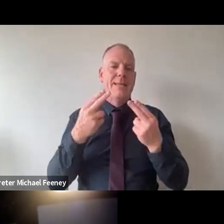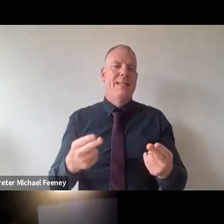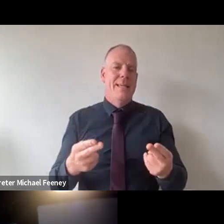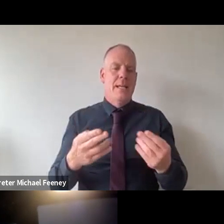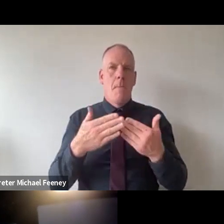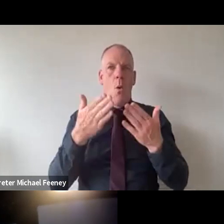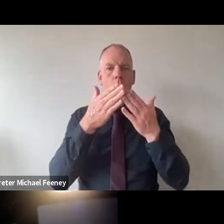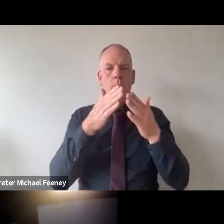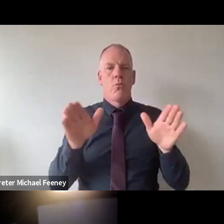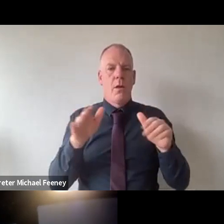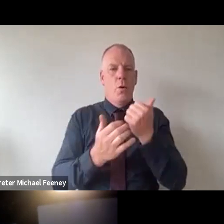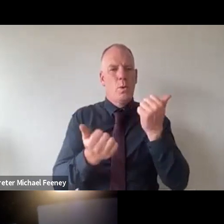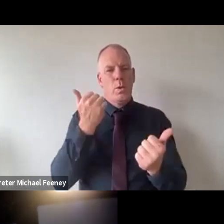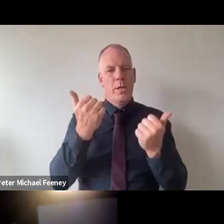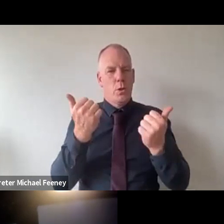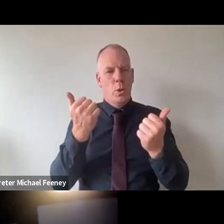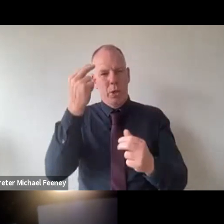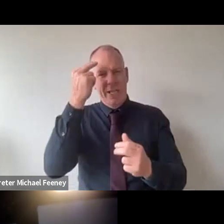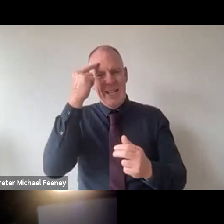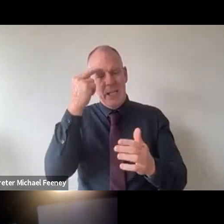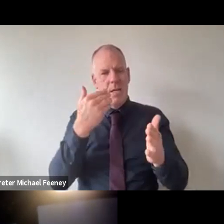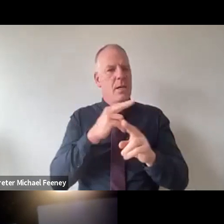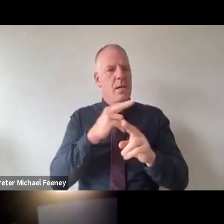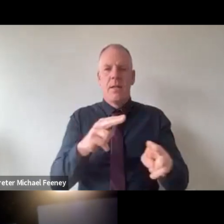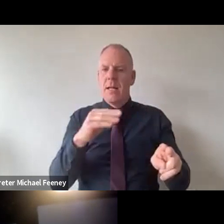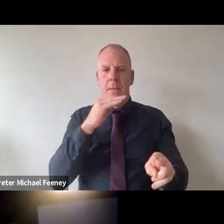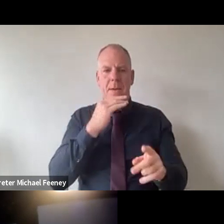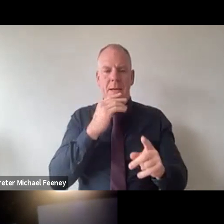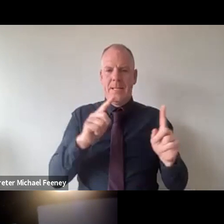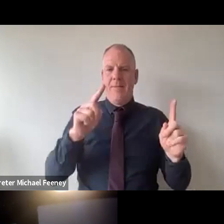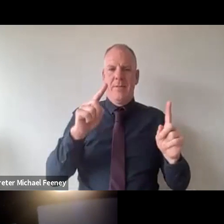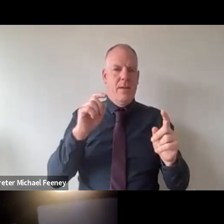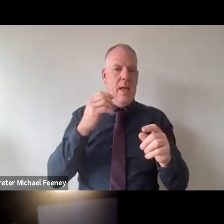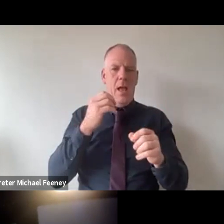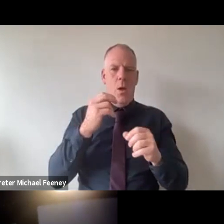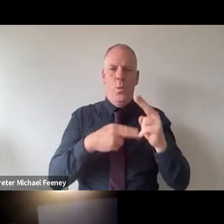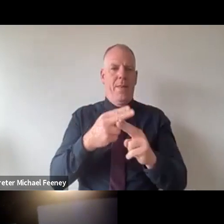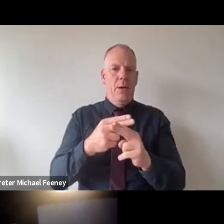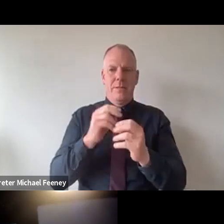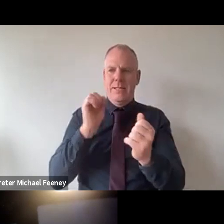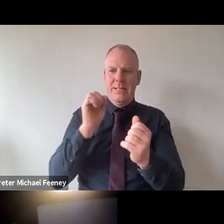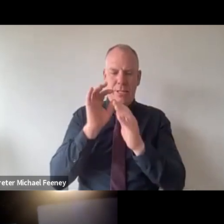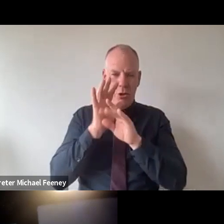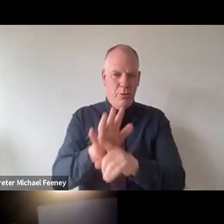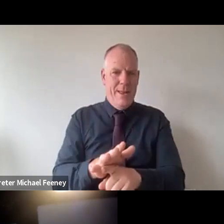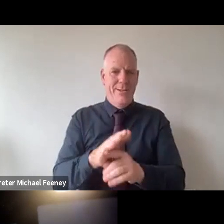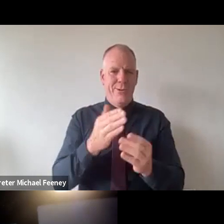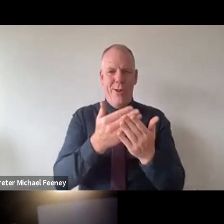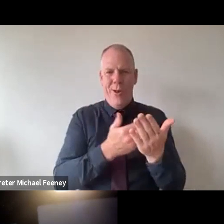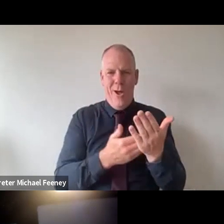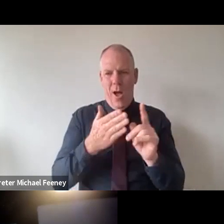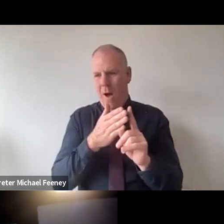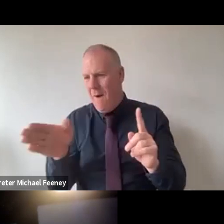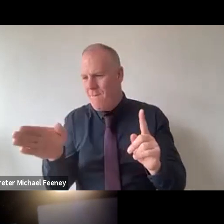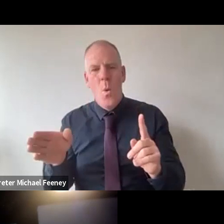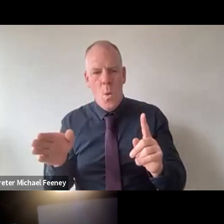judicial interpretation. This is not necessarily a departure from anti-discrimination law in general. It is enough to think about discrimination